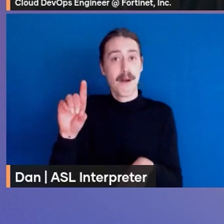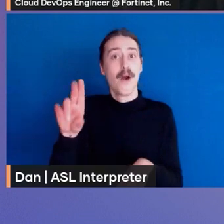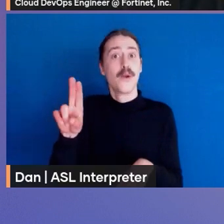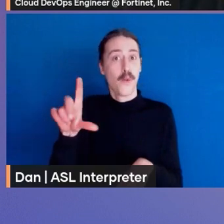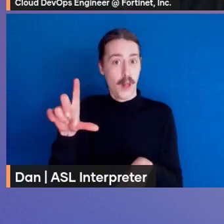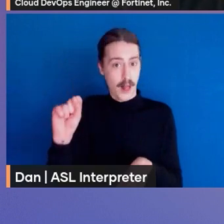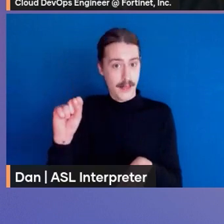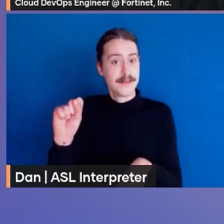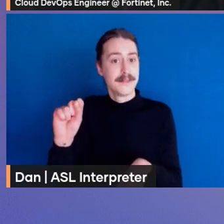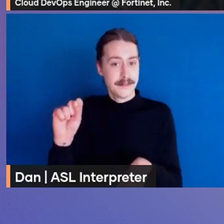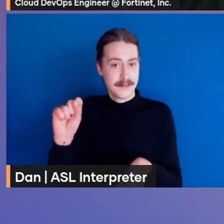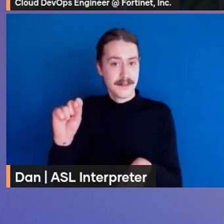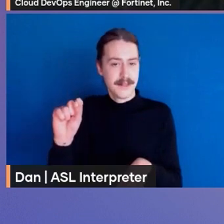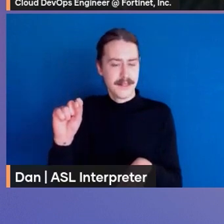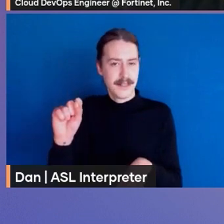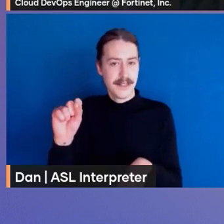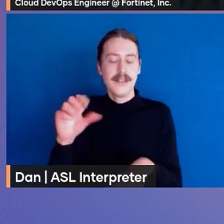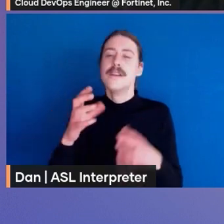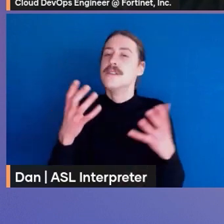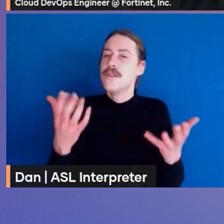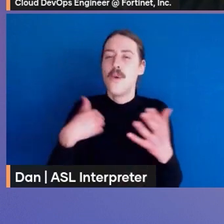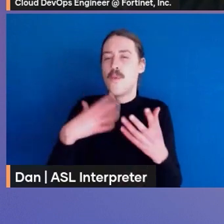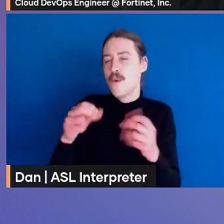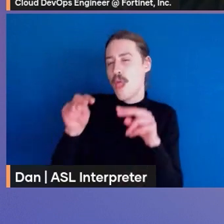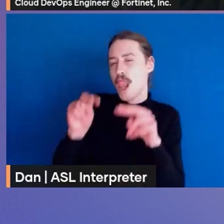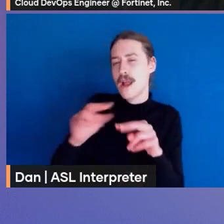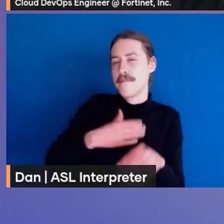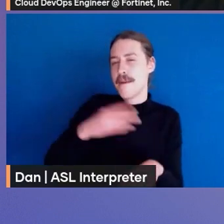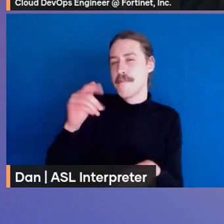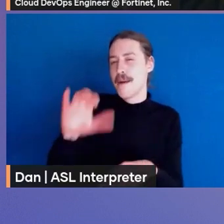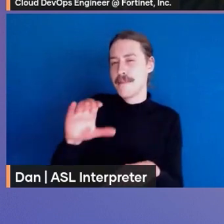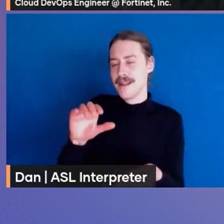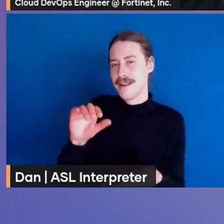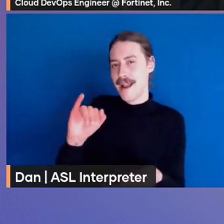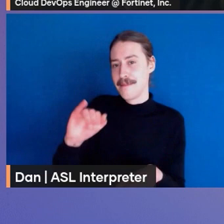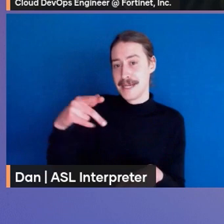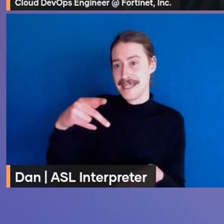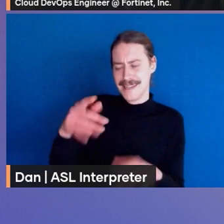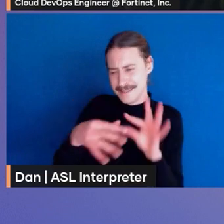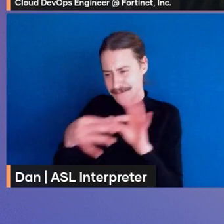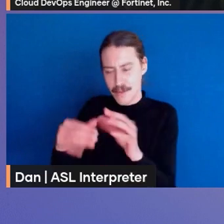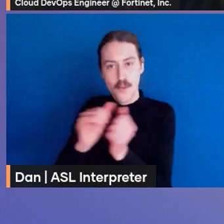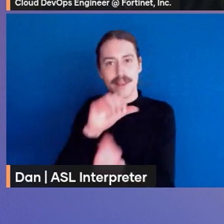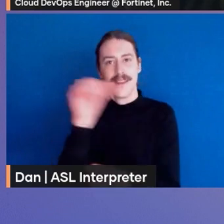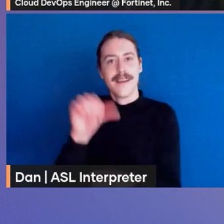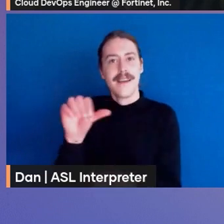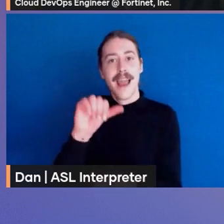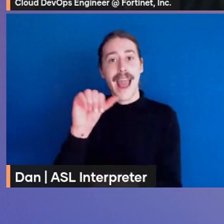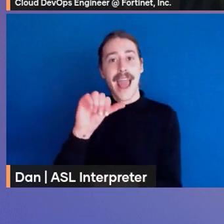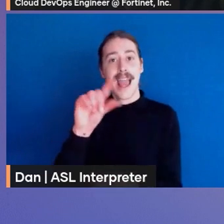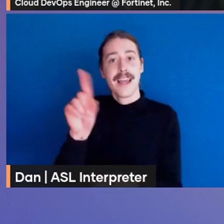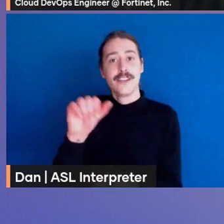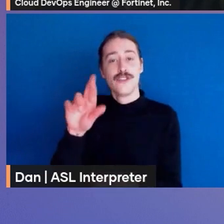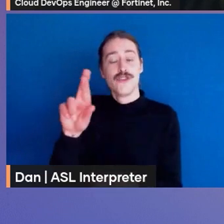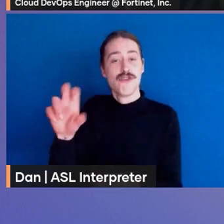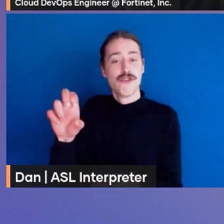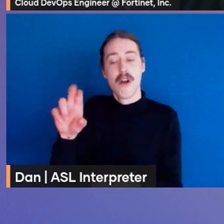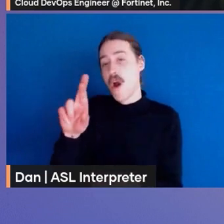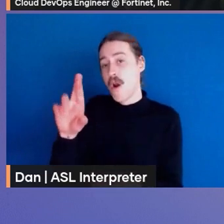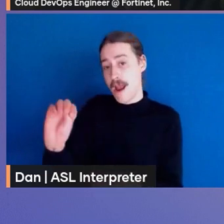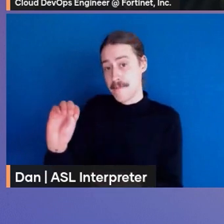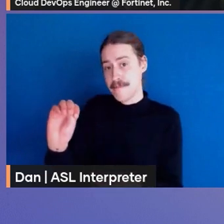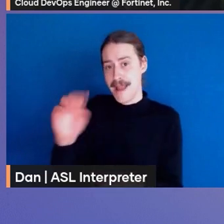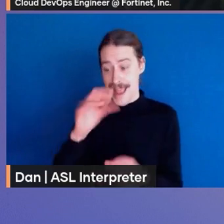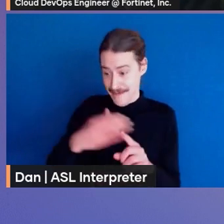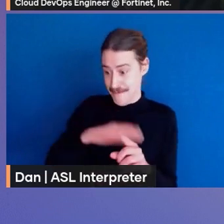So if I look at my public IP, it's referencing Azure RM public IP. And there's my submodule brought in to